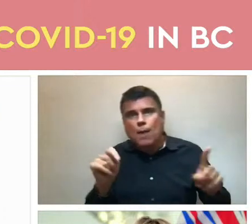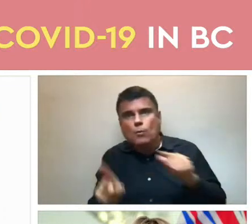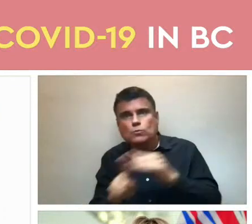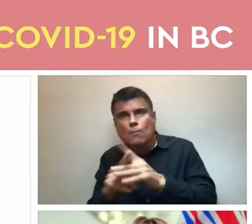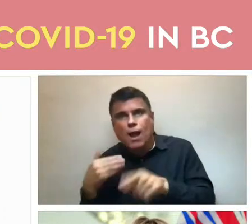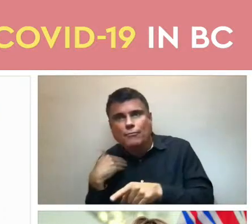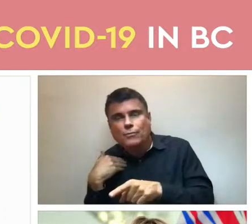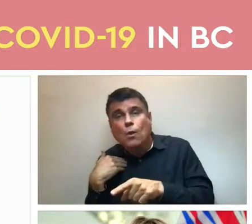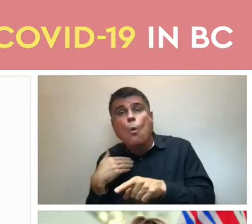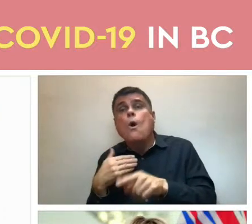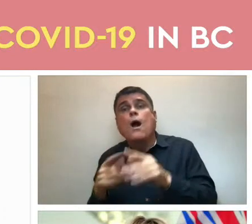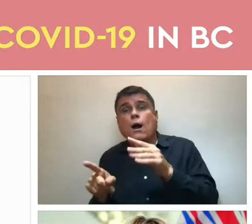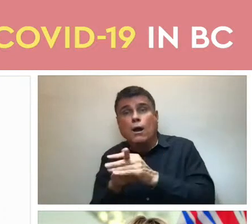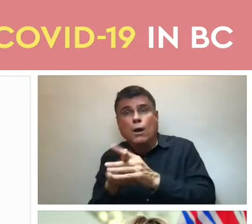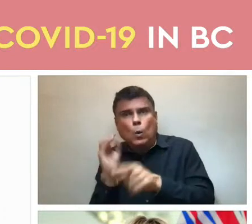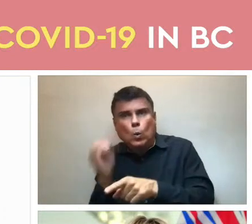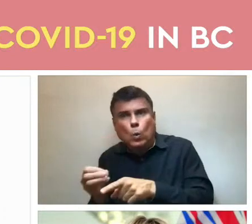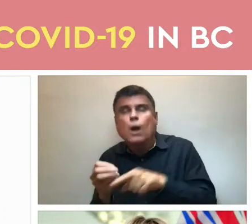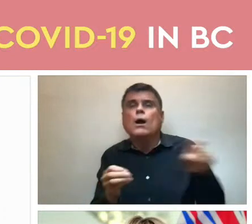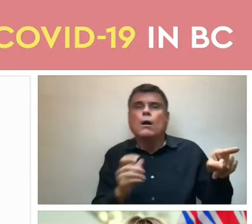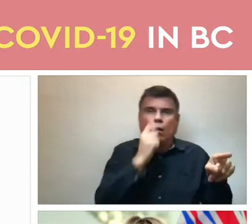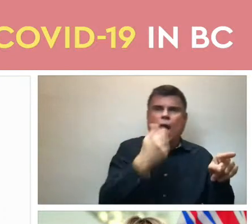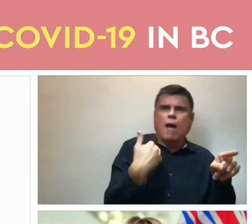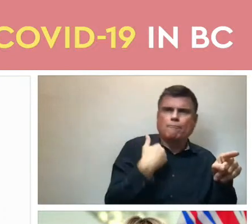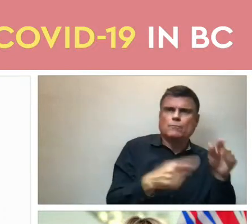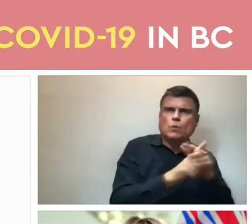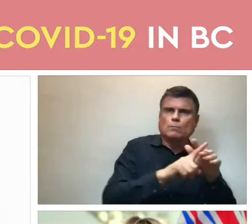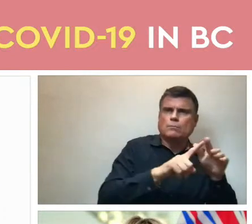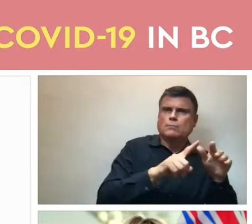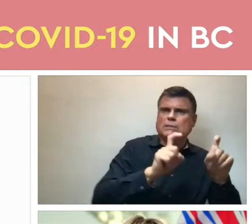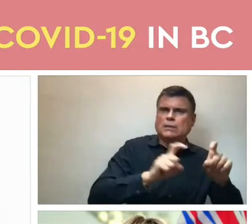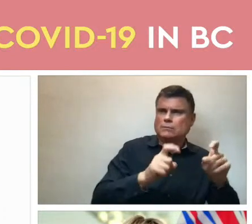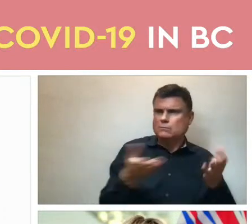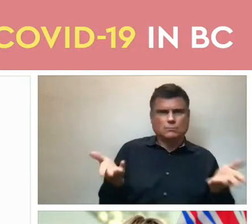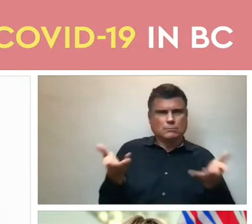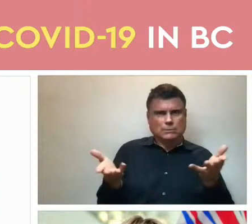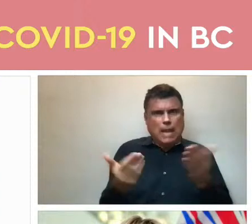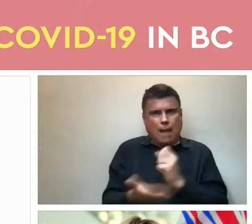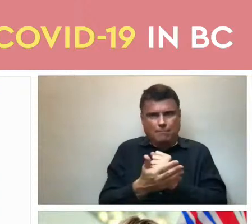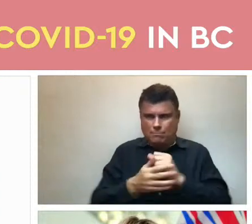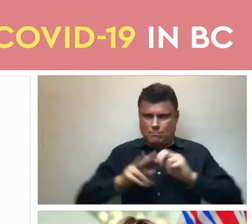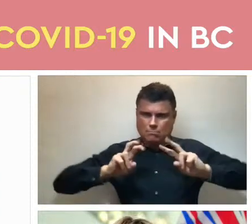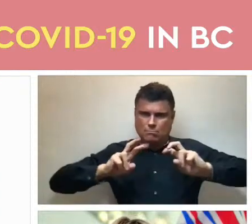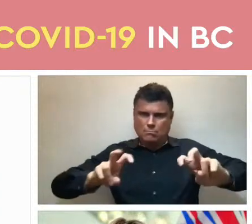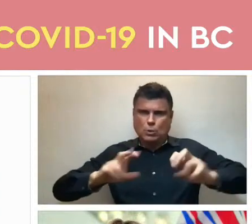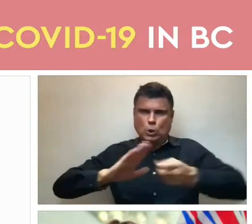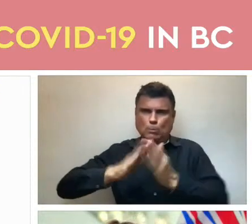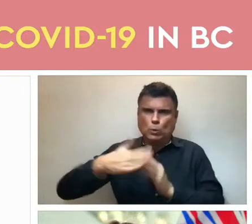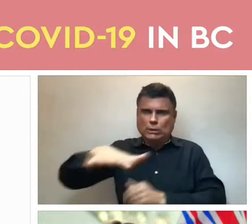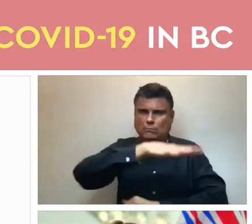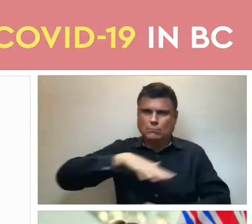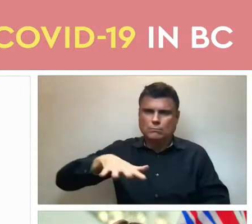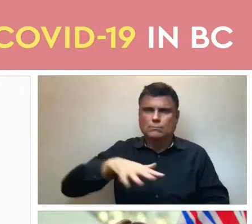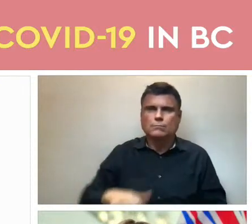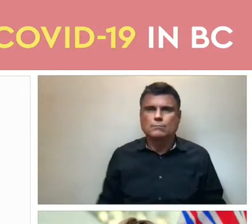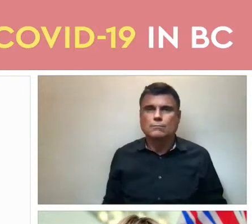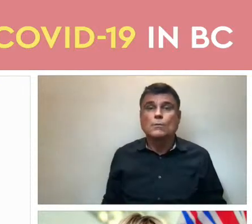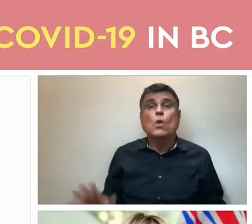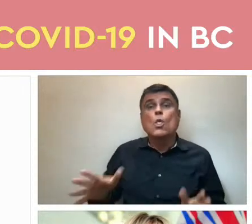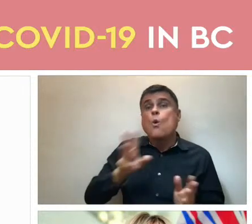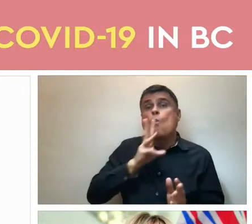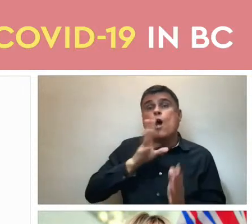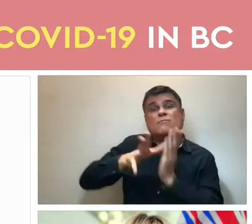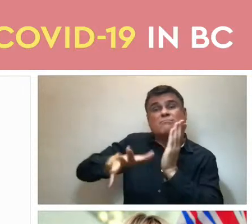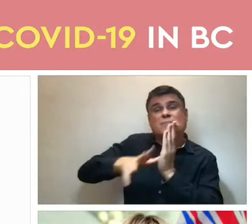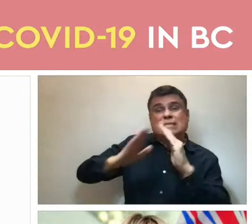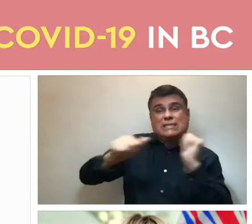different variants and what types of strains of the virus we're seeing in different communities. So this is the pattern that we're seeing from the